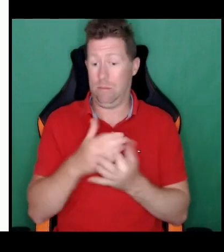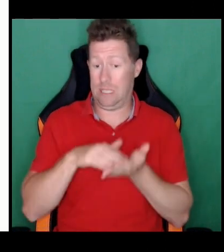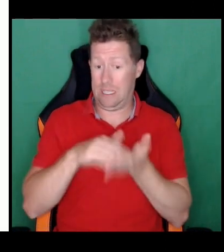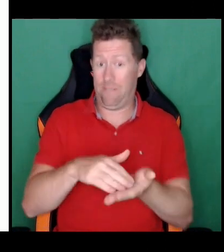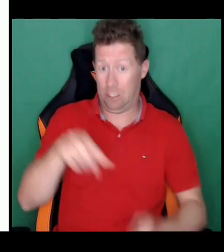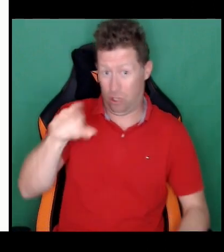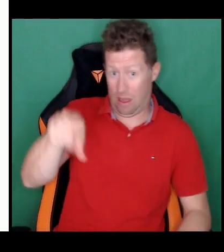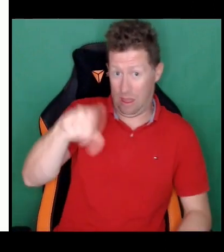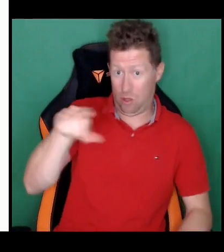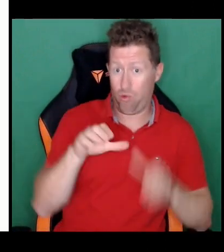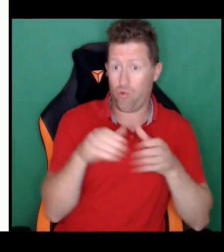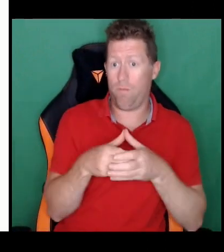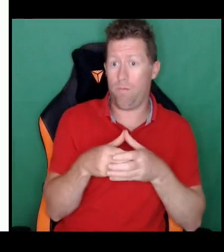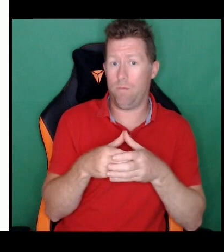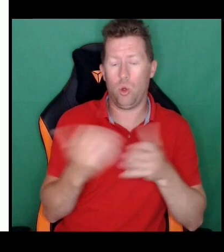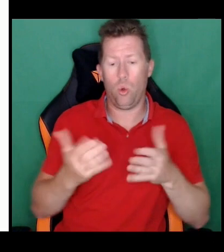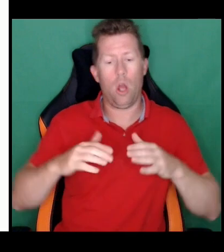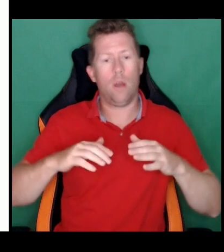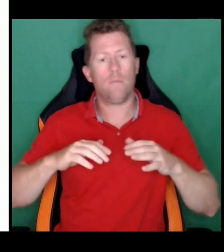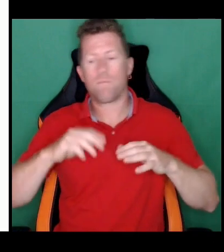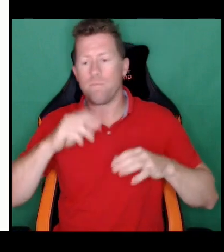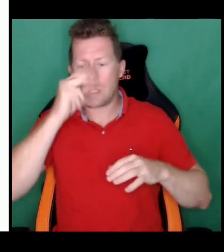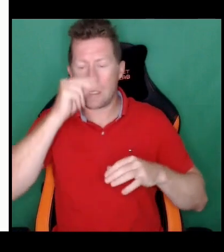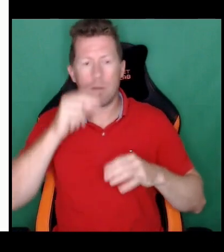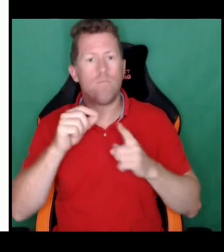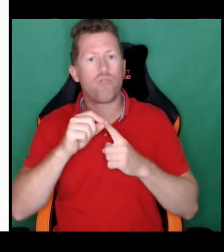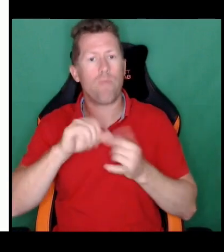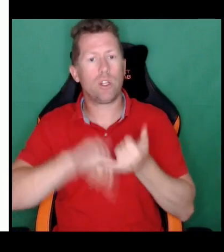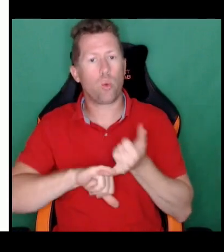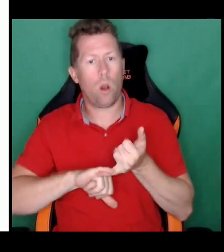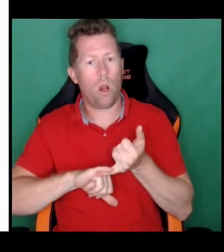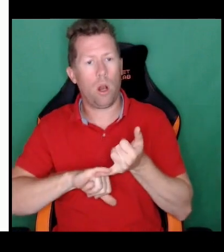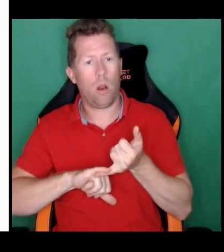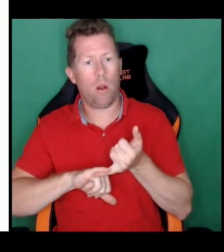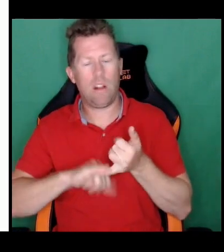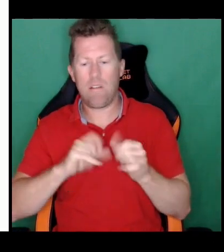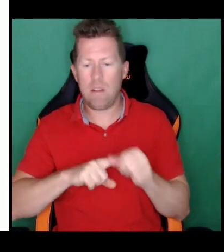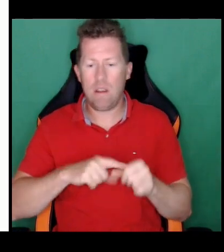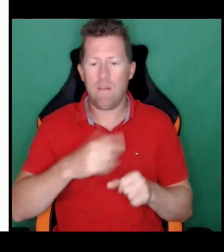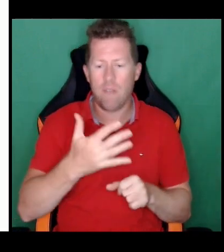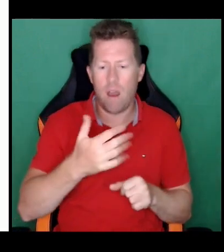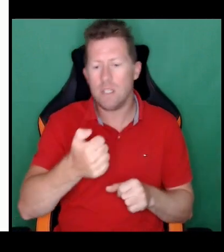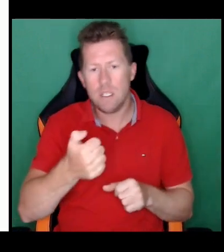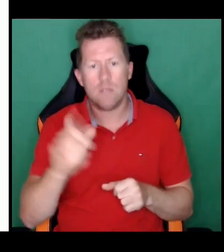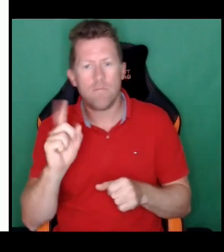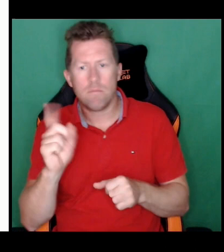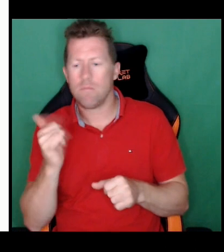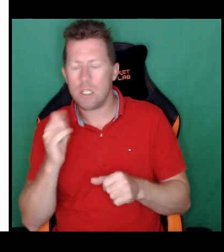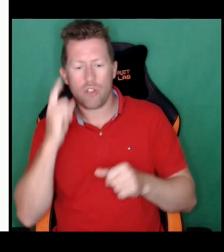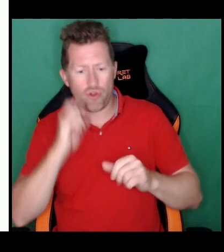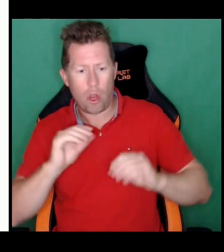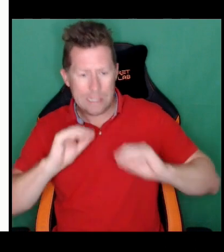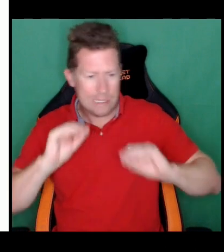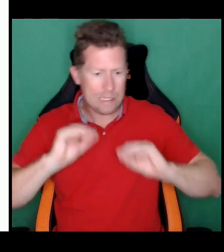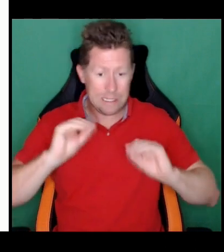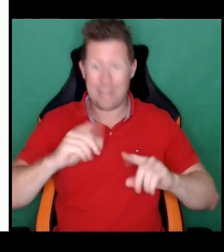in the lower primary school age group for this segment, and also still opportunities for community-based